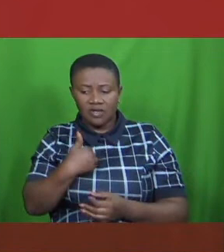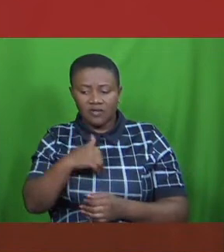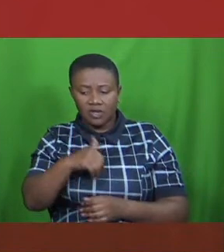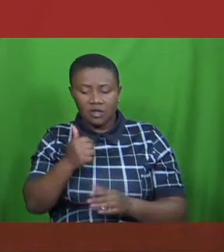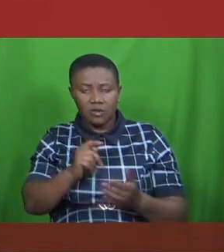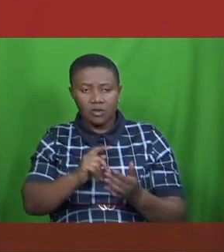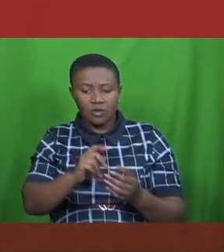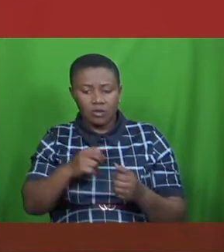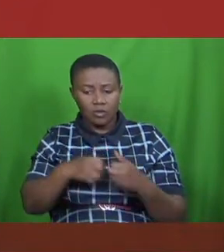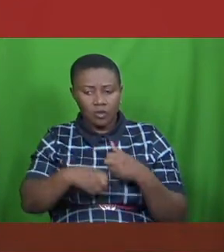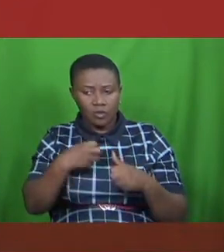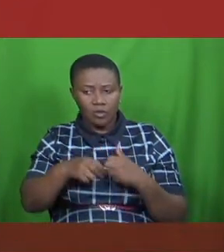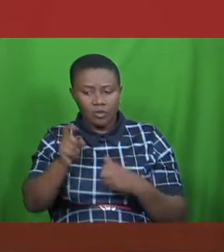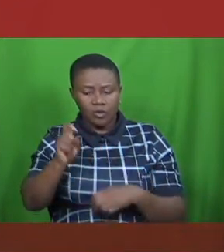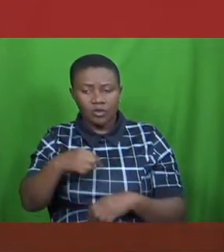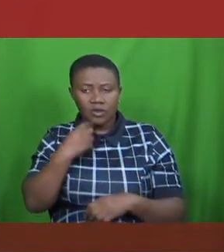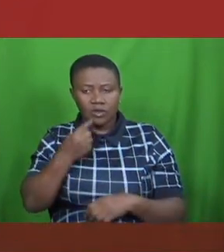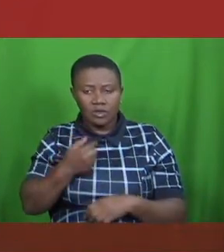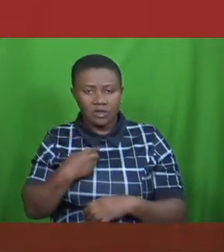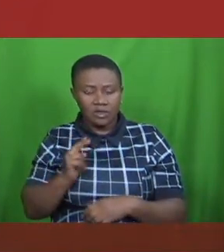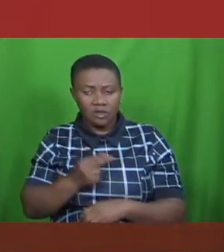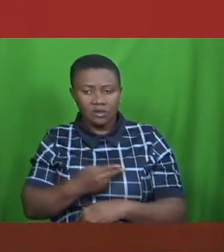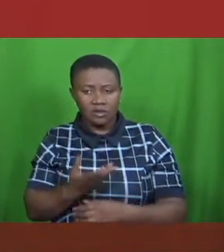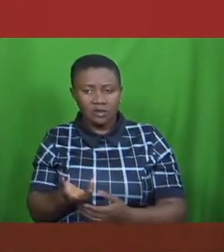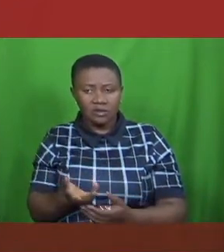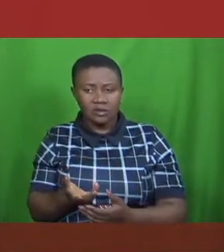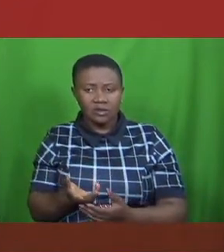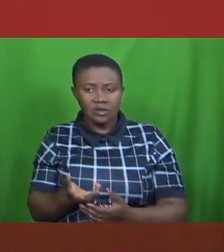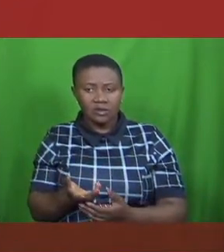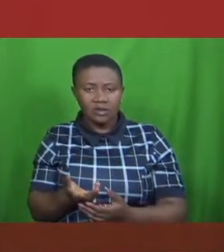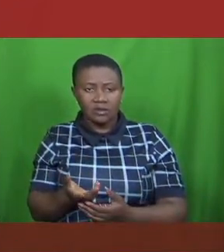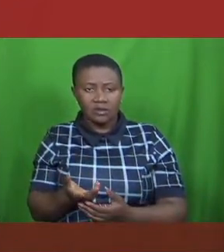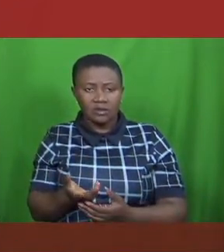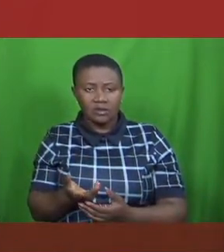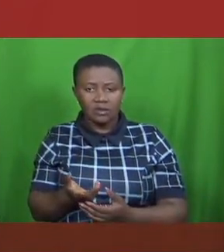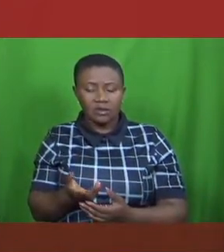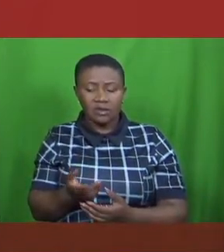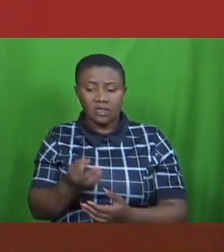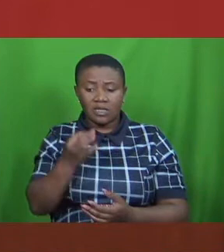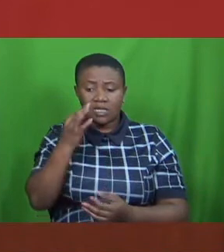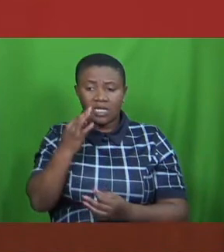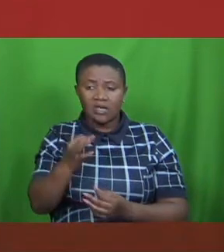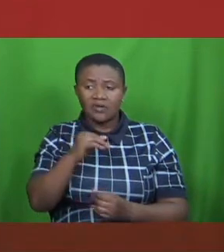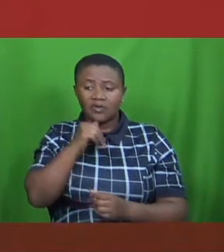not, when they come in the flood, it will be difficult for members to focus on